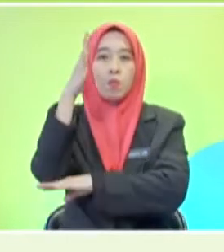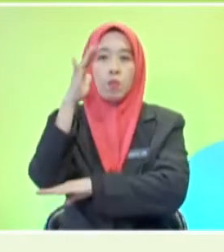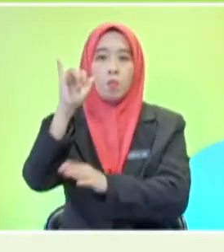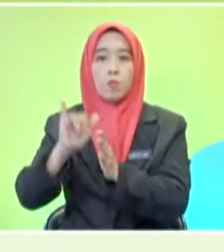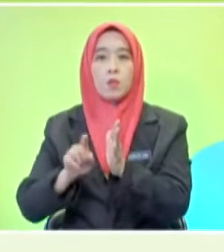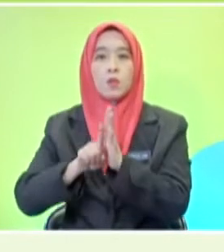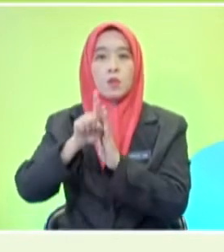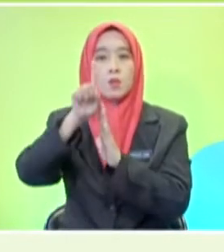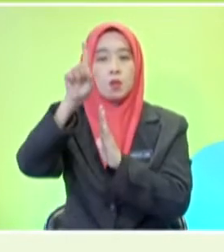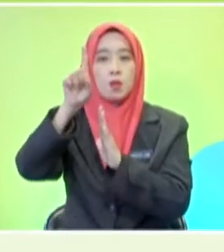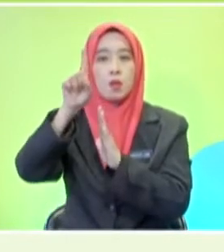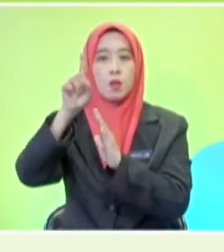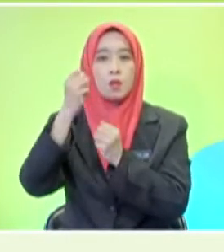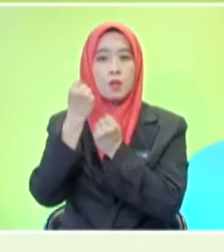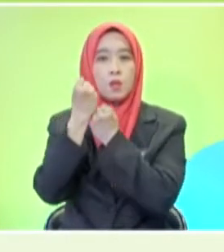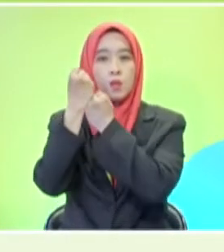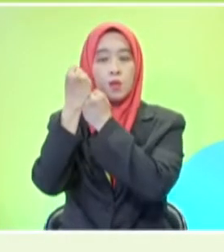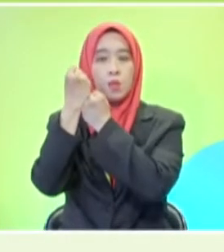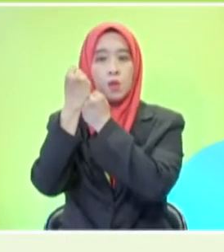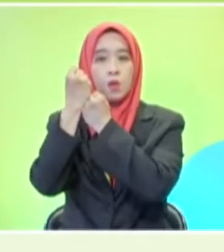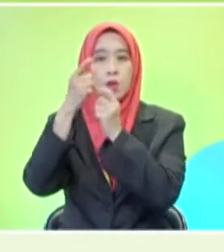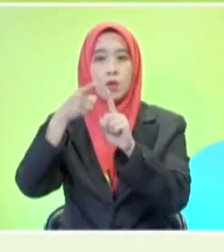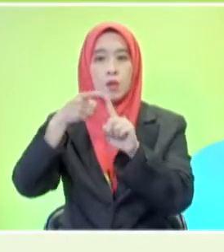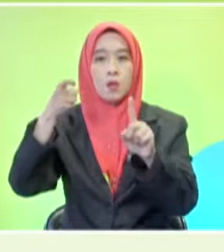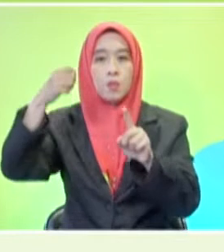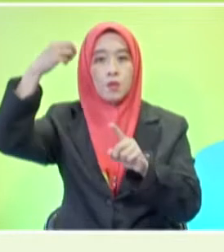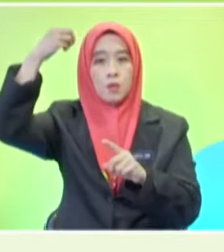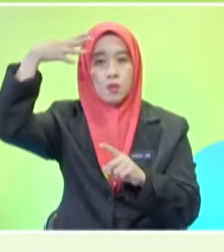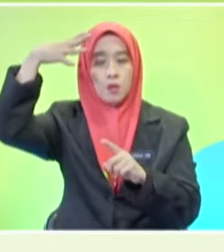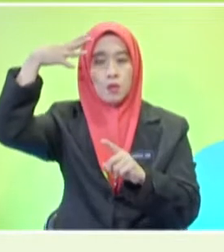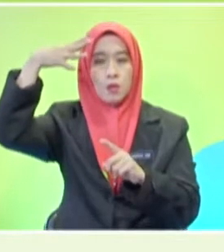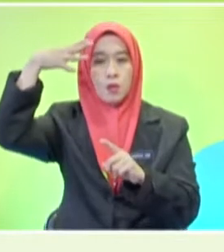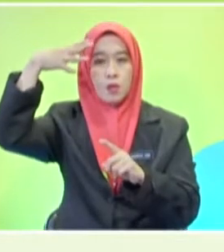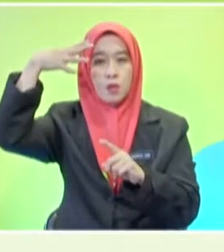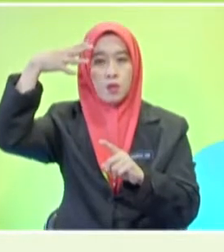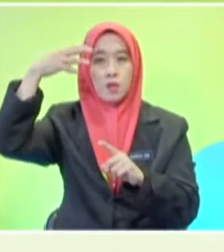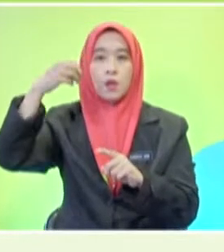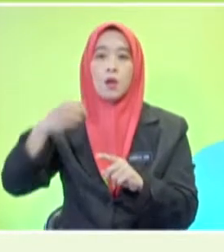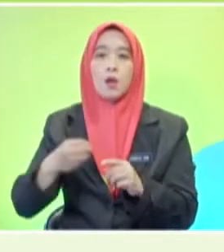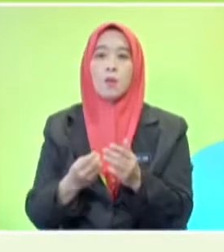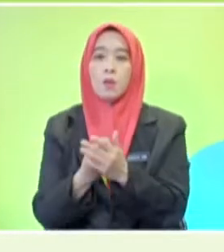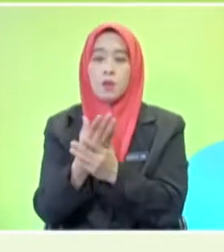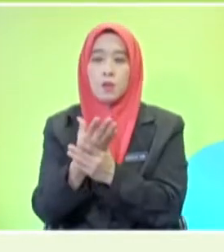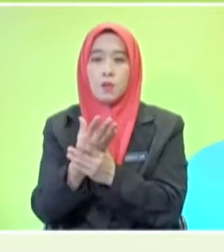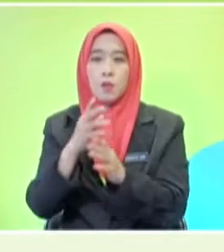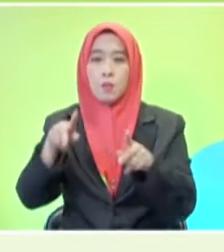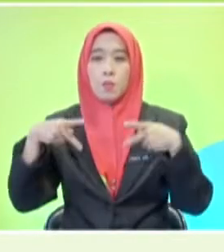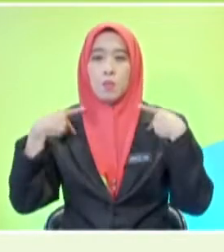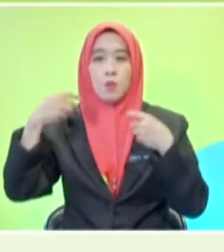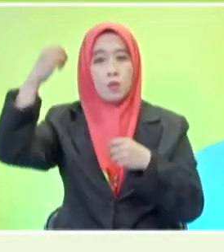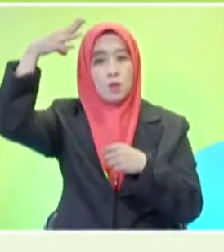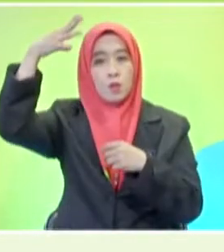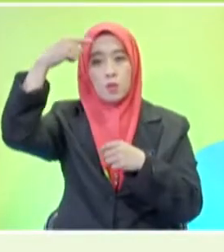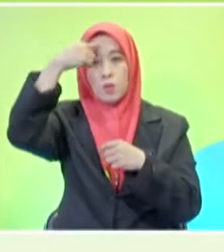it can get support and also sunlight. Because plants need sunlight to grow, right? So to